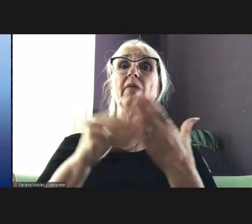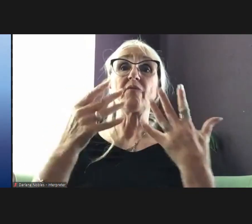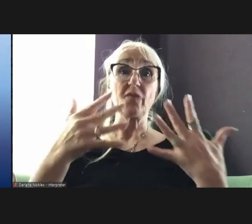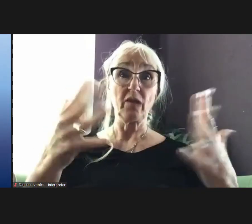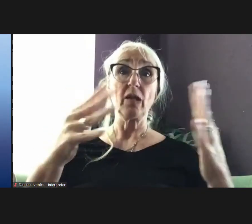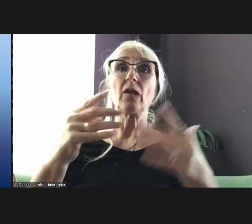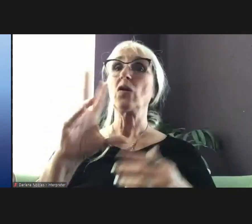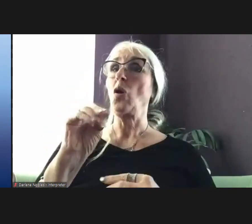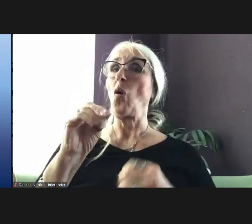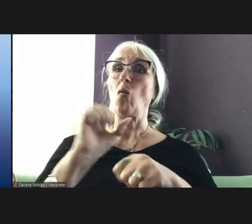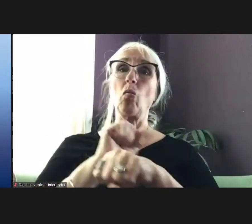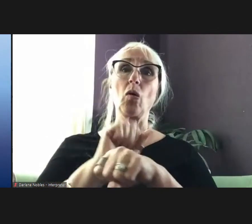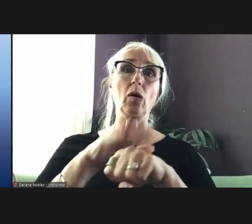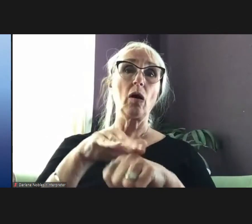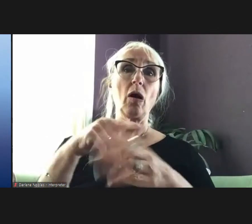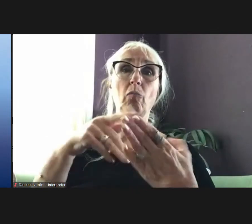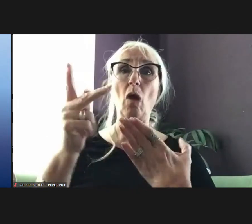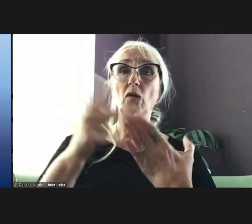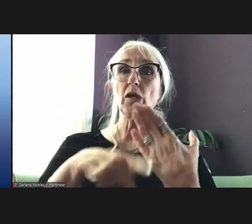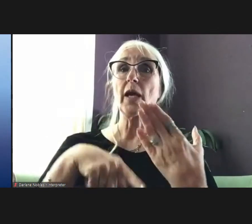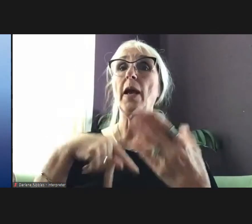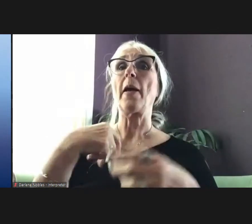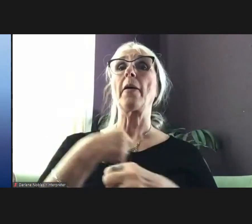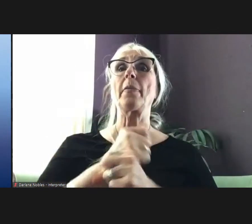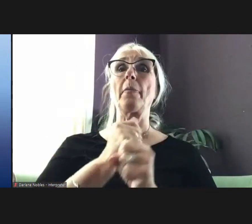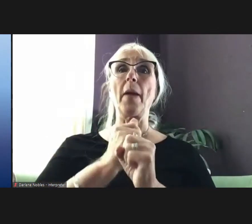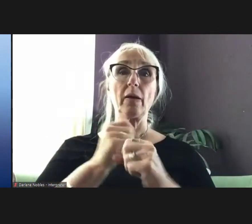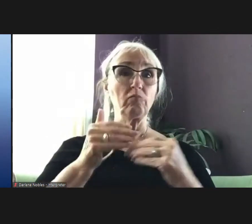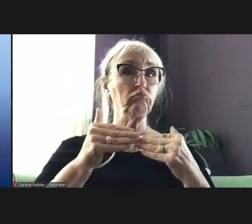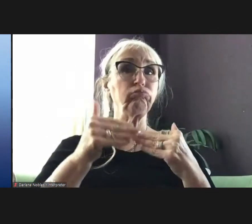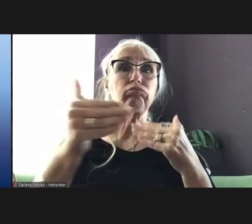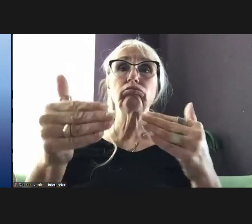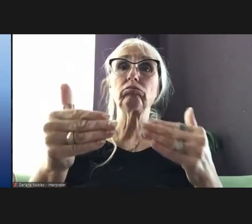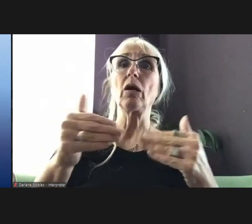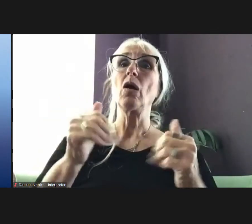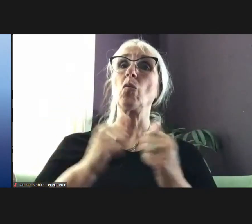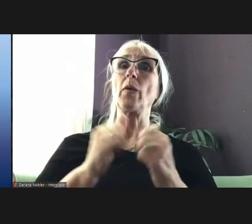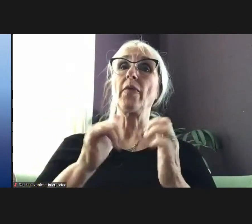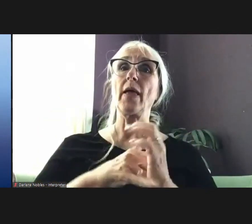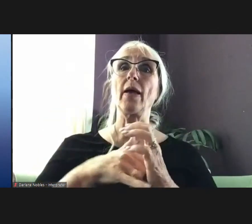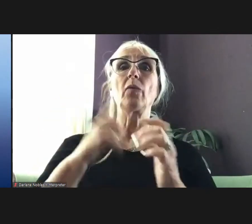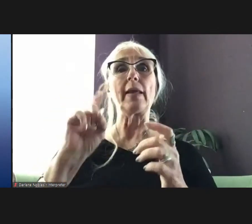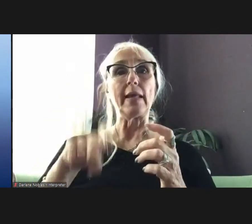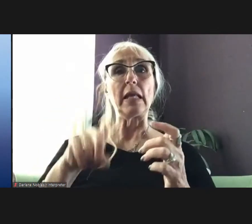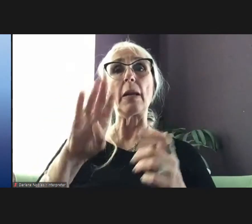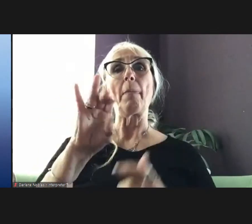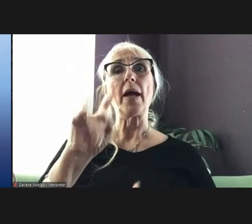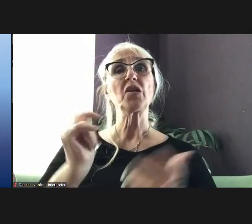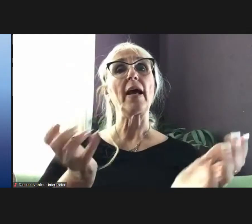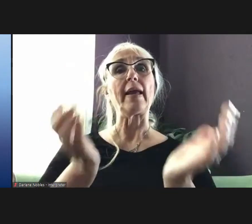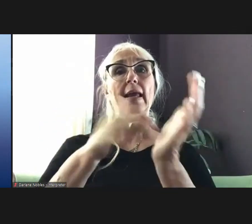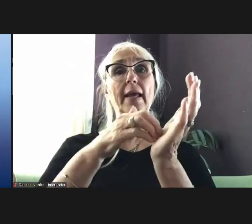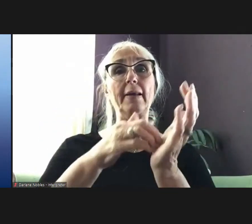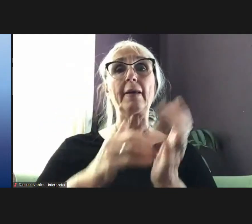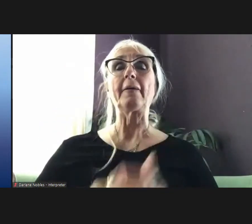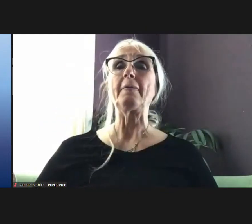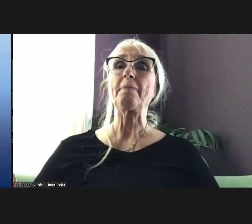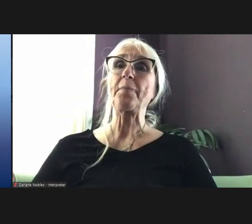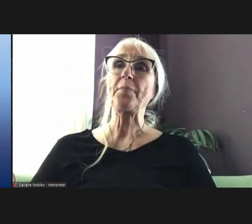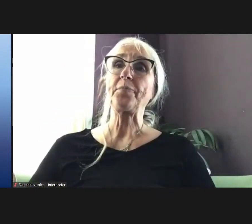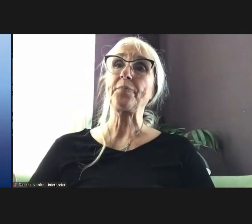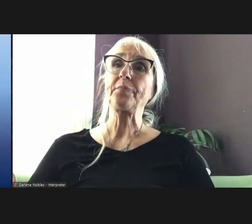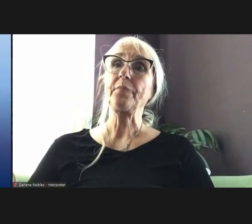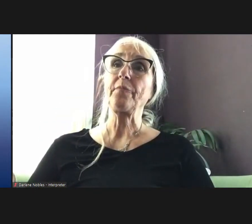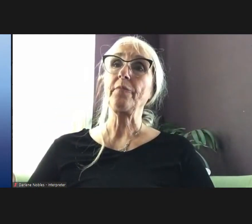done on that project to move forward with it. So that will have to be rebudgeted. These were the